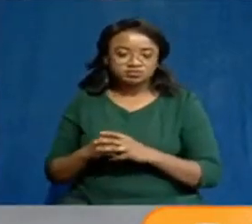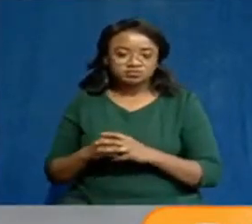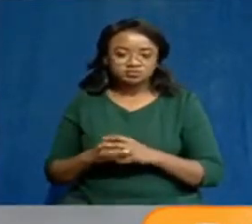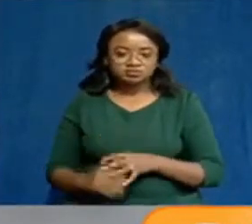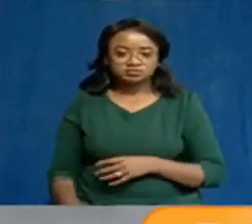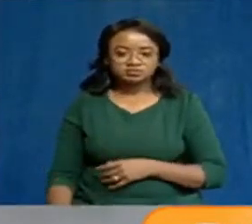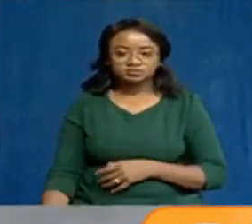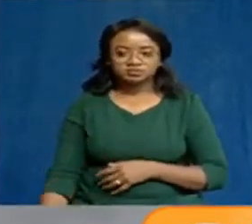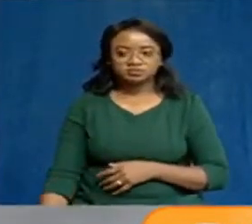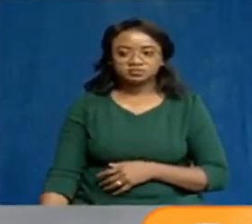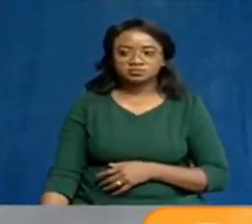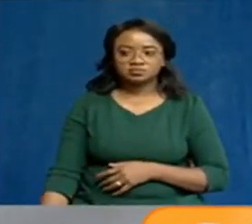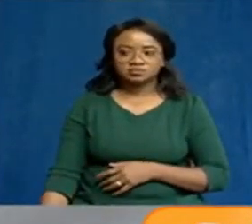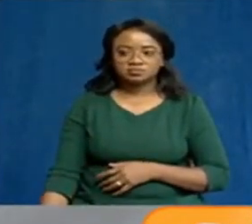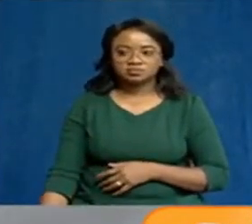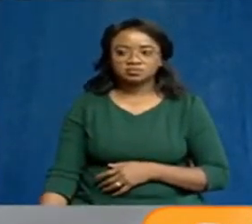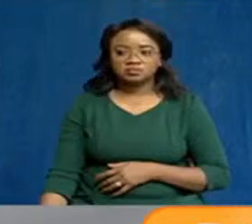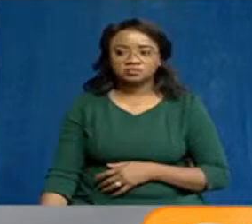being developed,